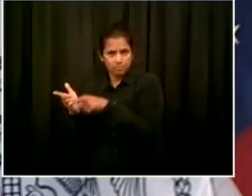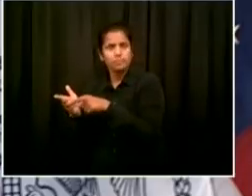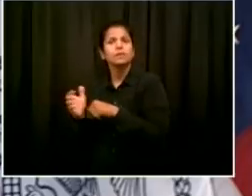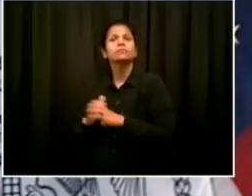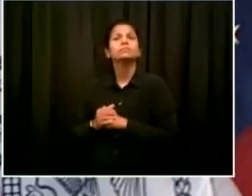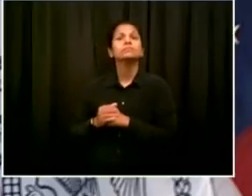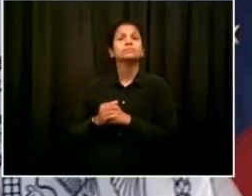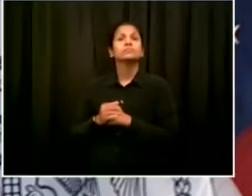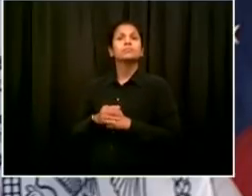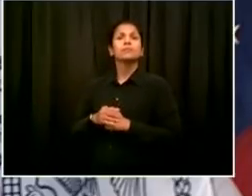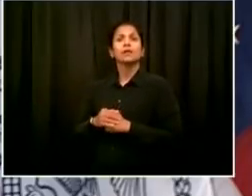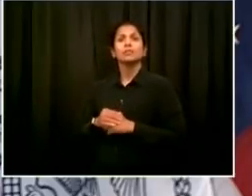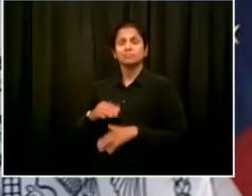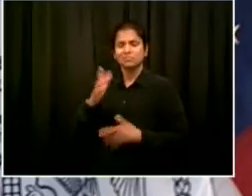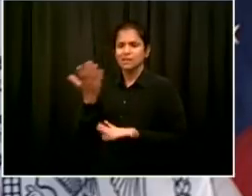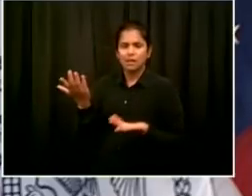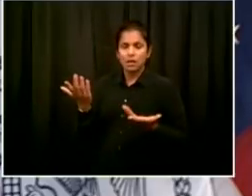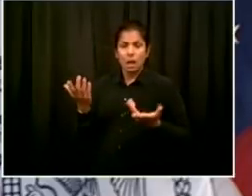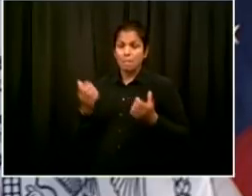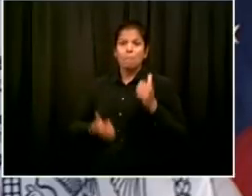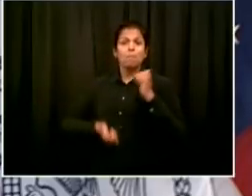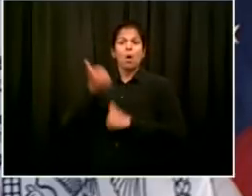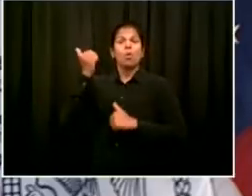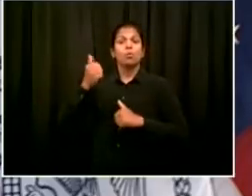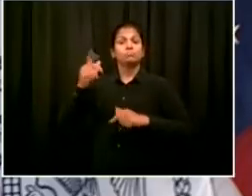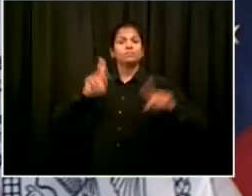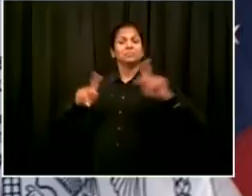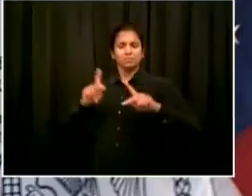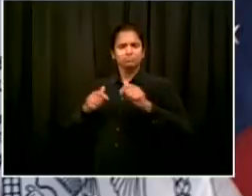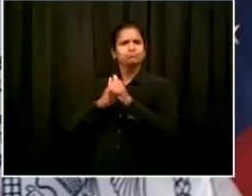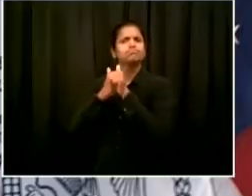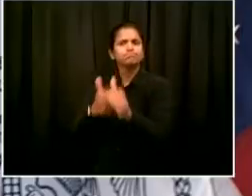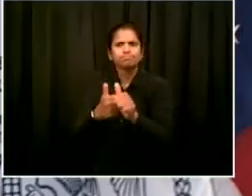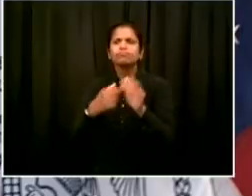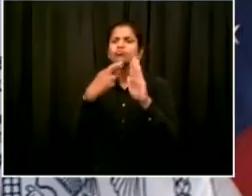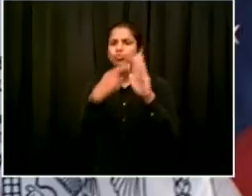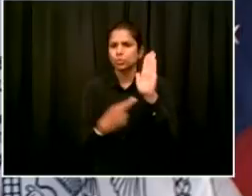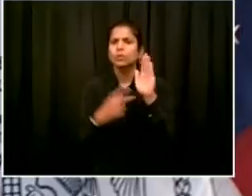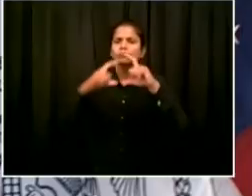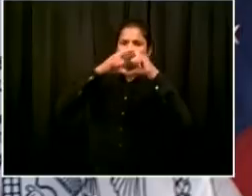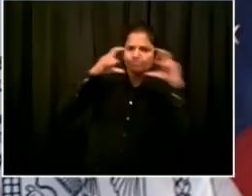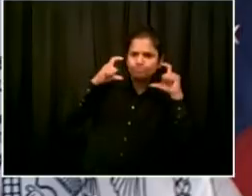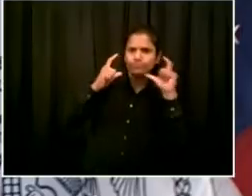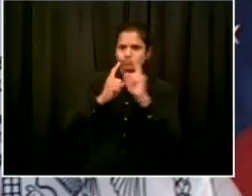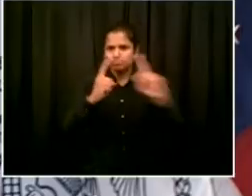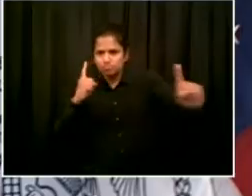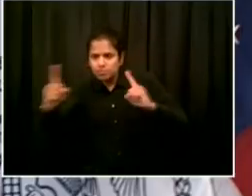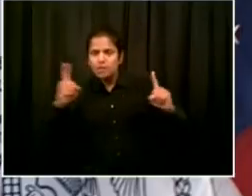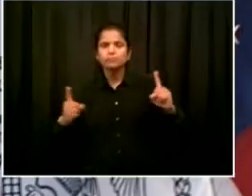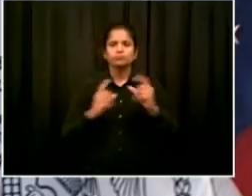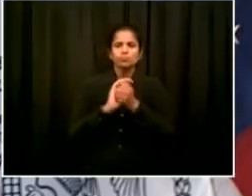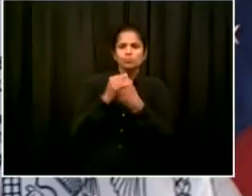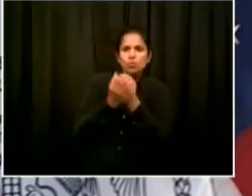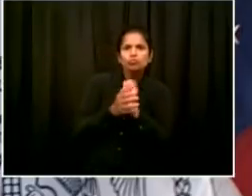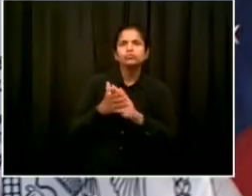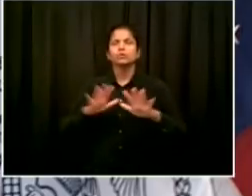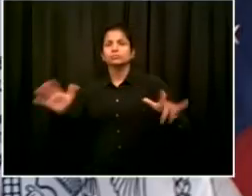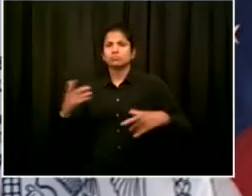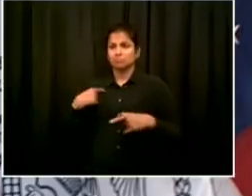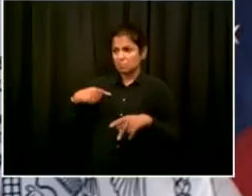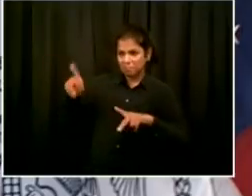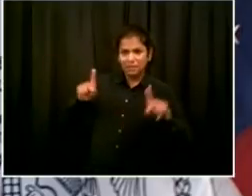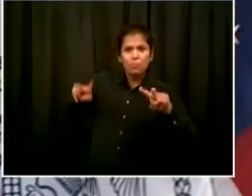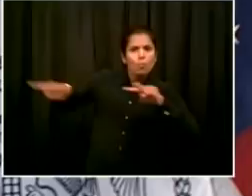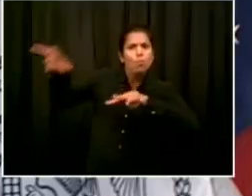has done this right. But where we see something wrong, we got to go in and stop it immediately. But in terms of what we've